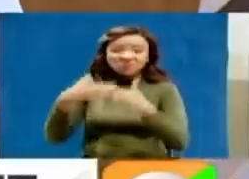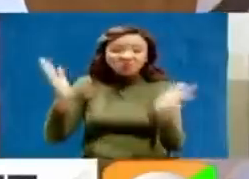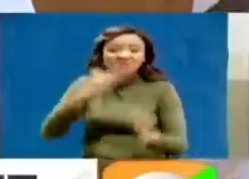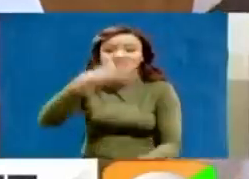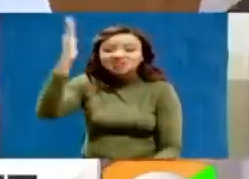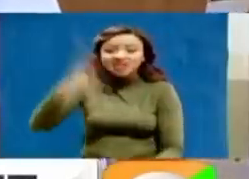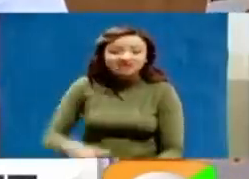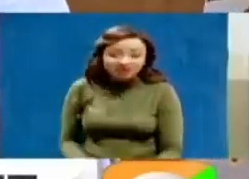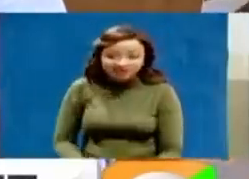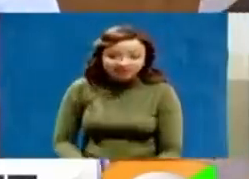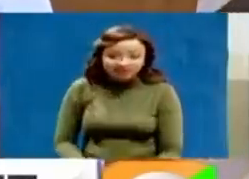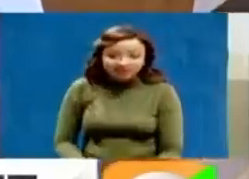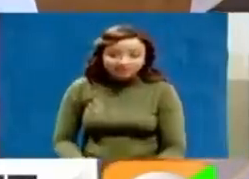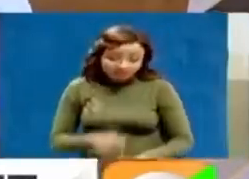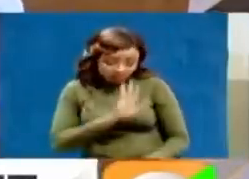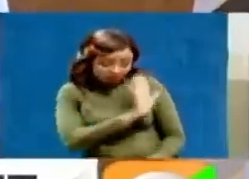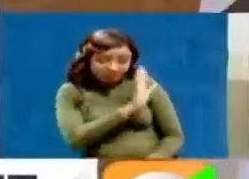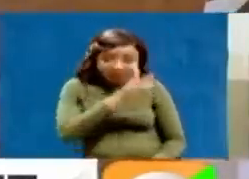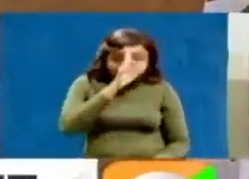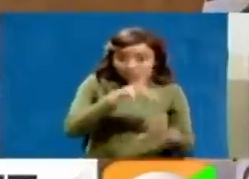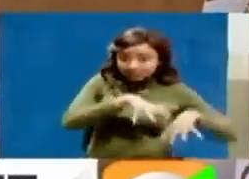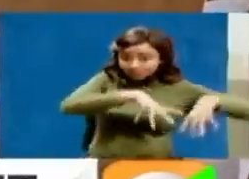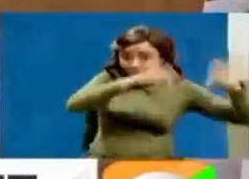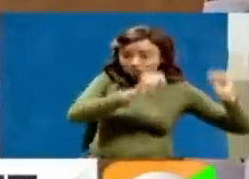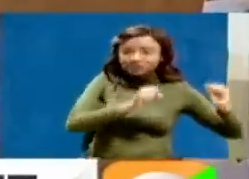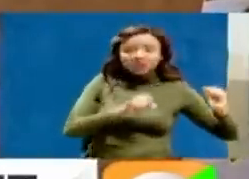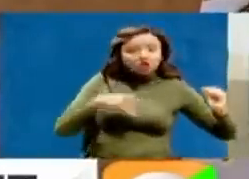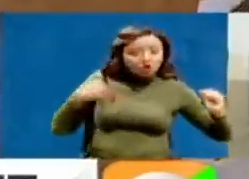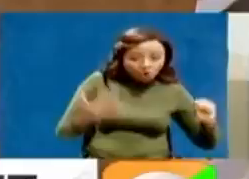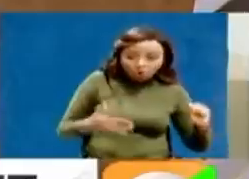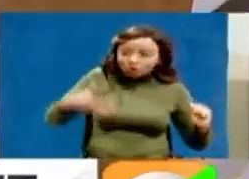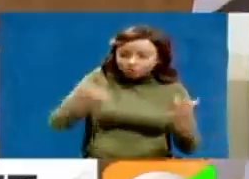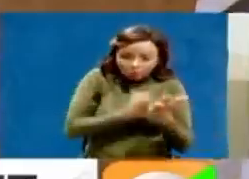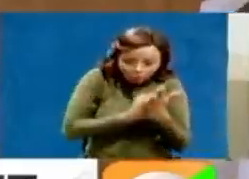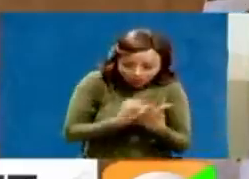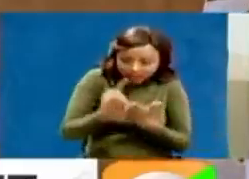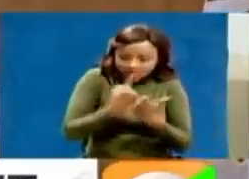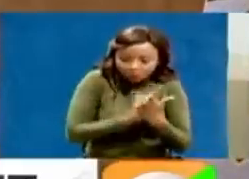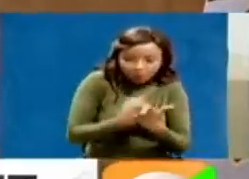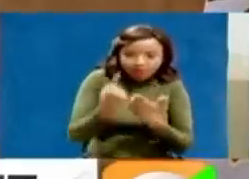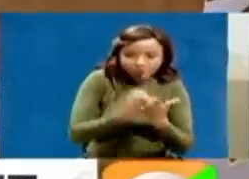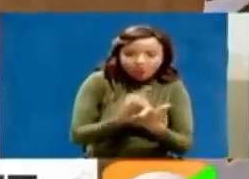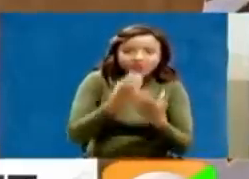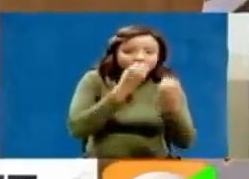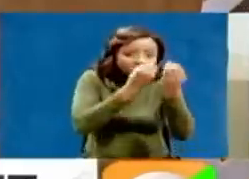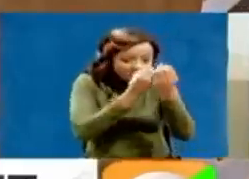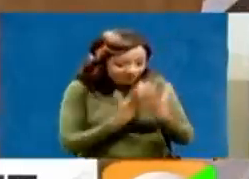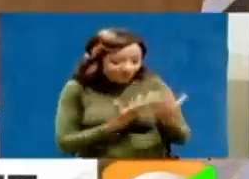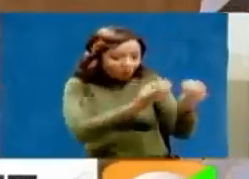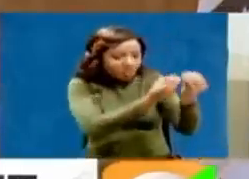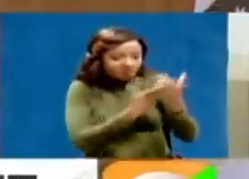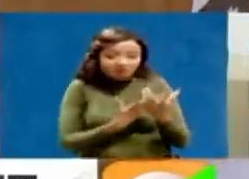That the Inspector General shall file a weekly return of all bars whose